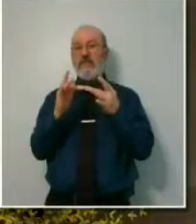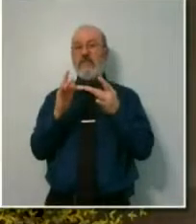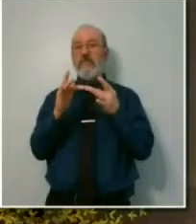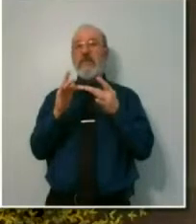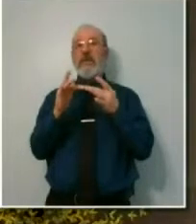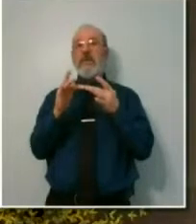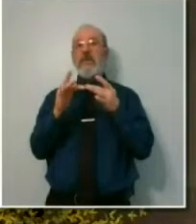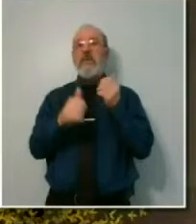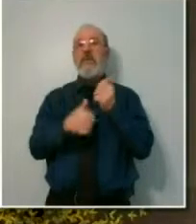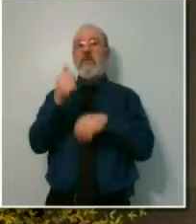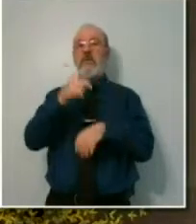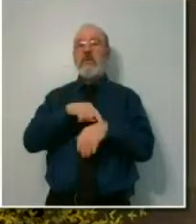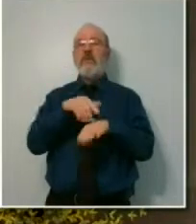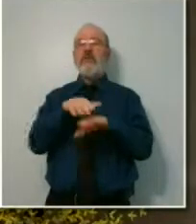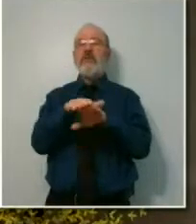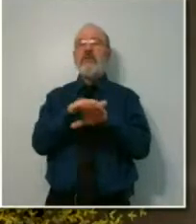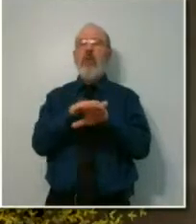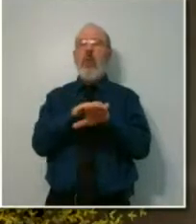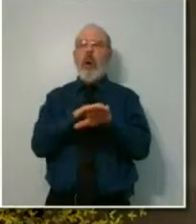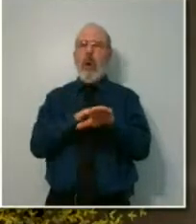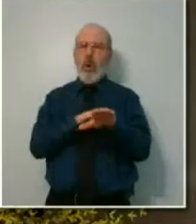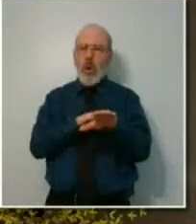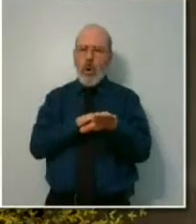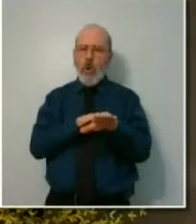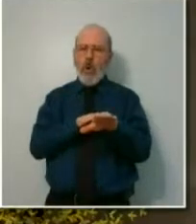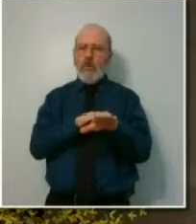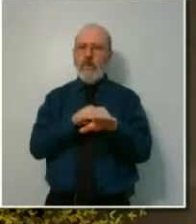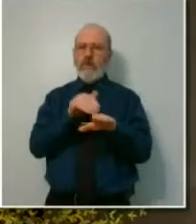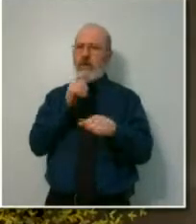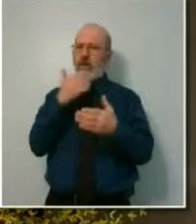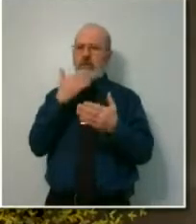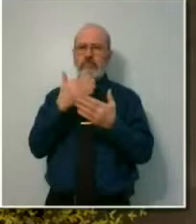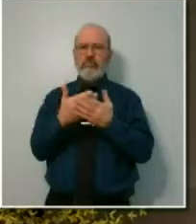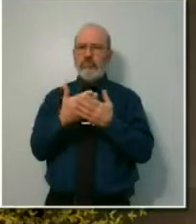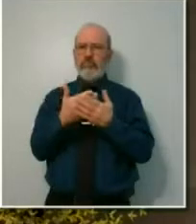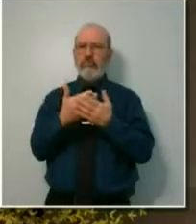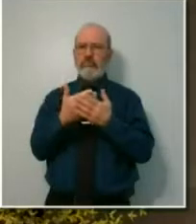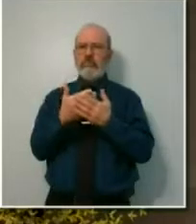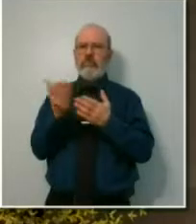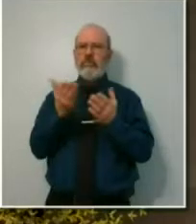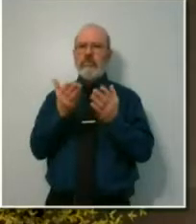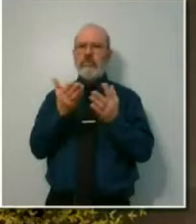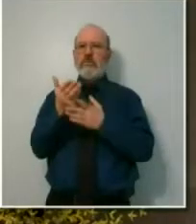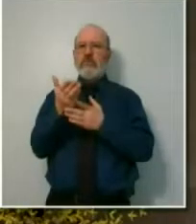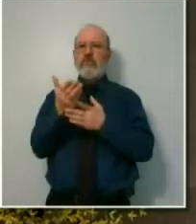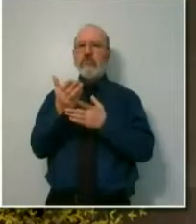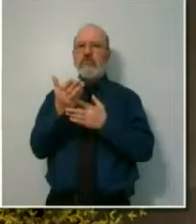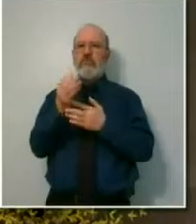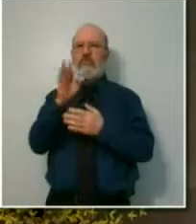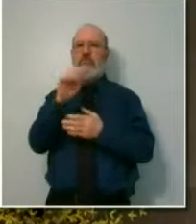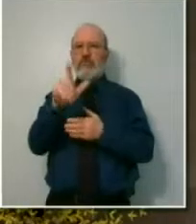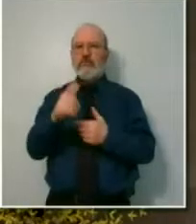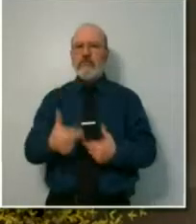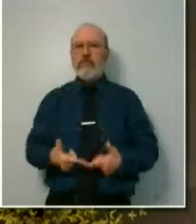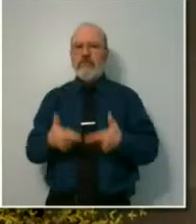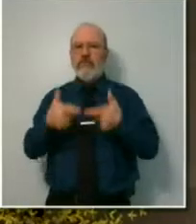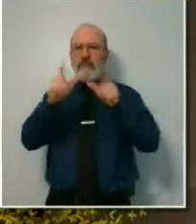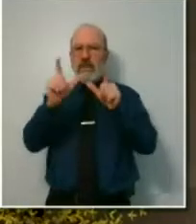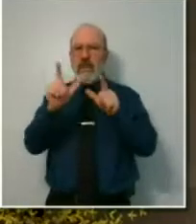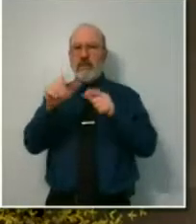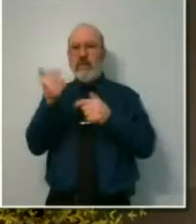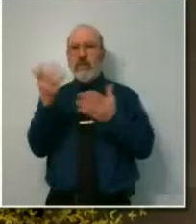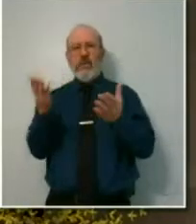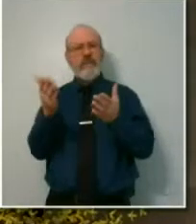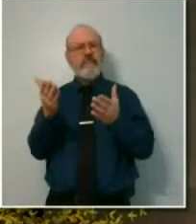not slow and unreliable. Services via live stream or other social media platforms are not a viable